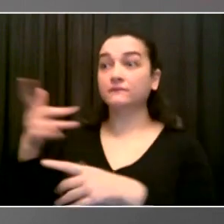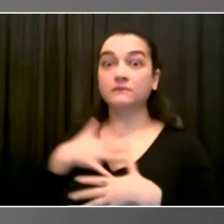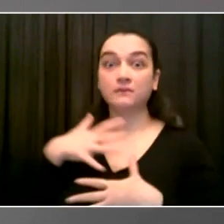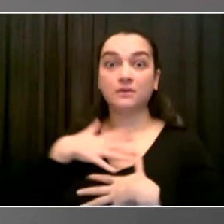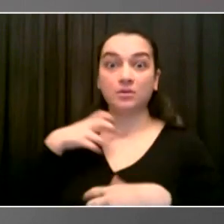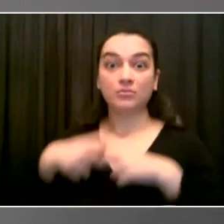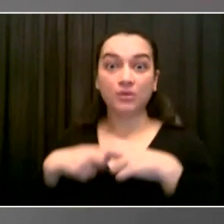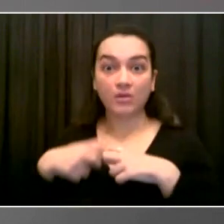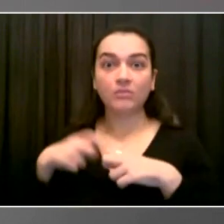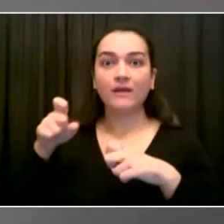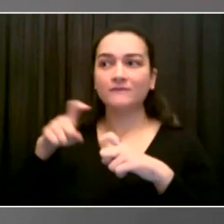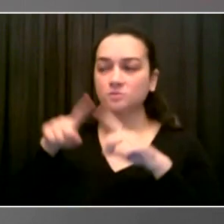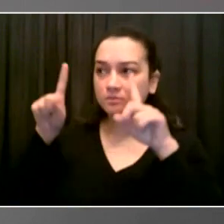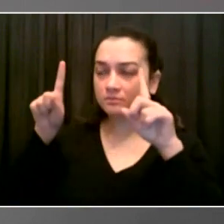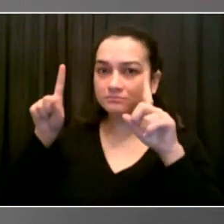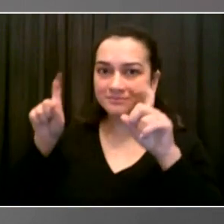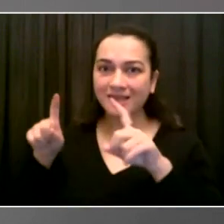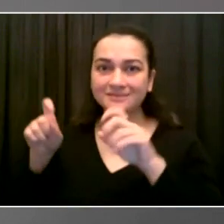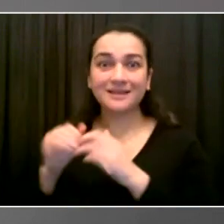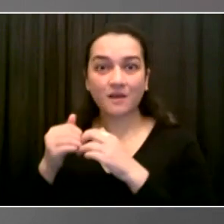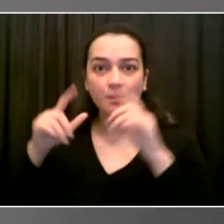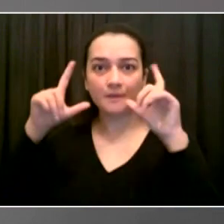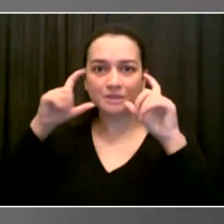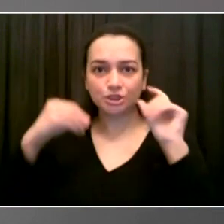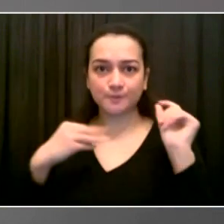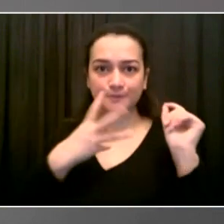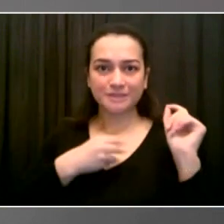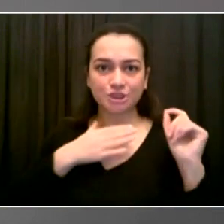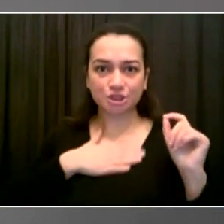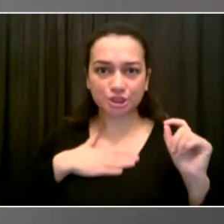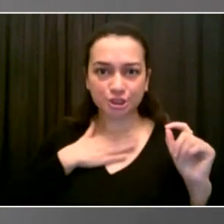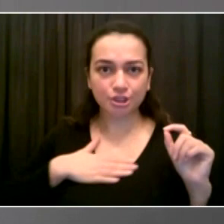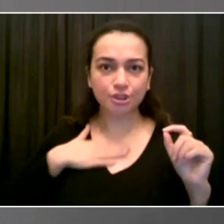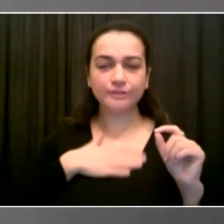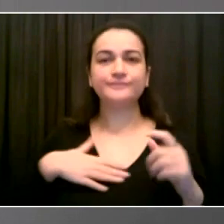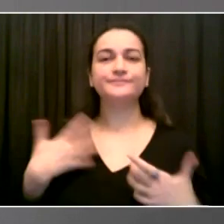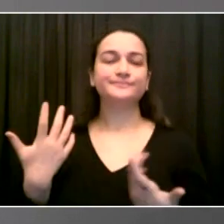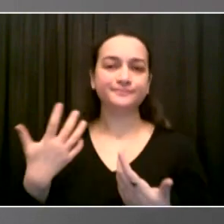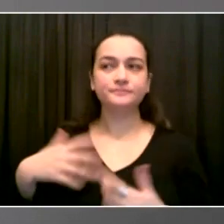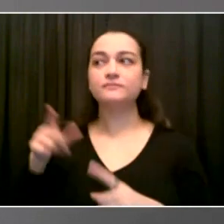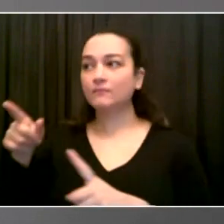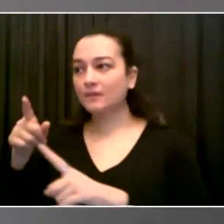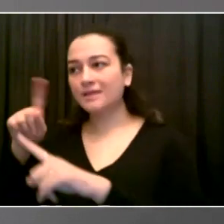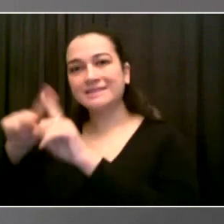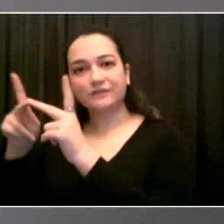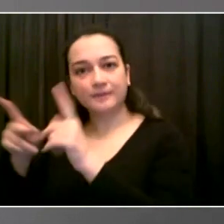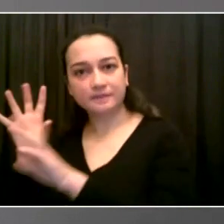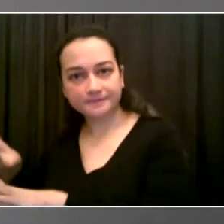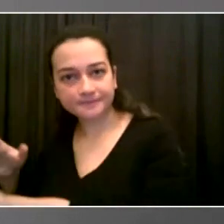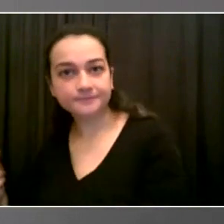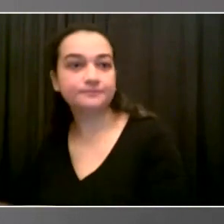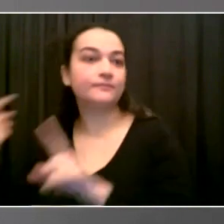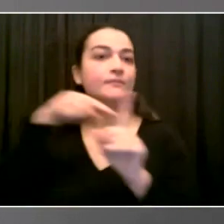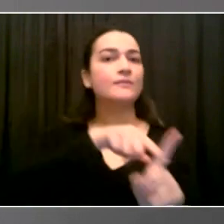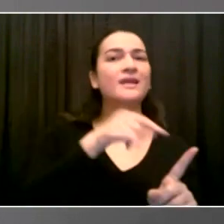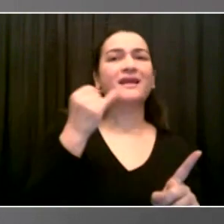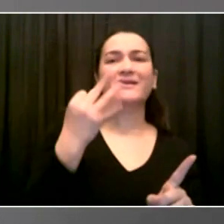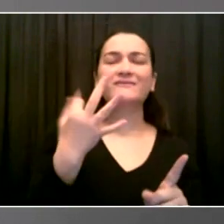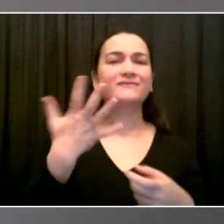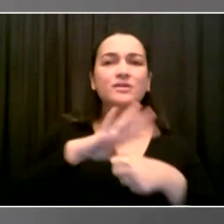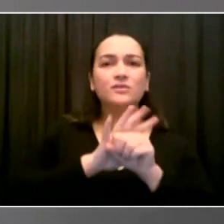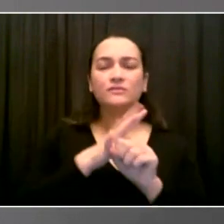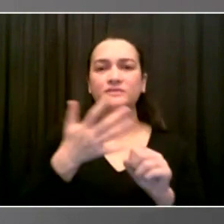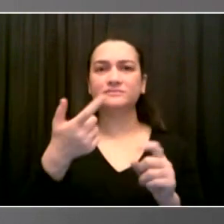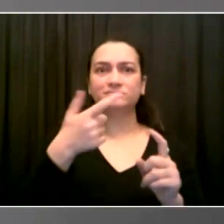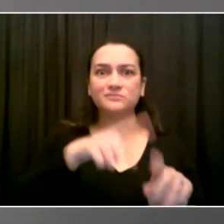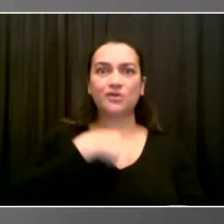at the centers, to more mental health stress issues that people are experiencing. So we're going to be working with